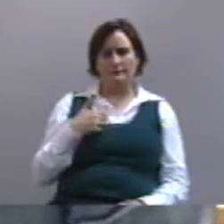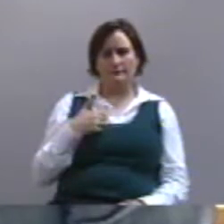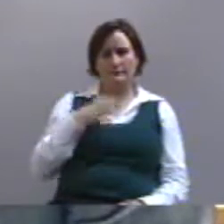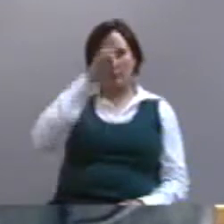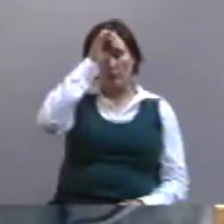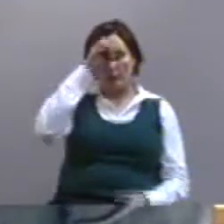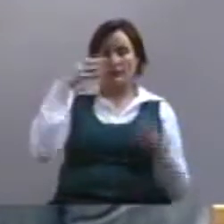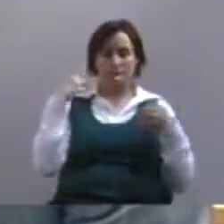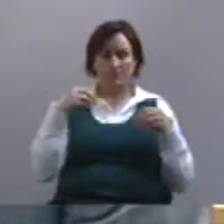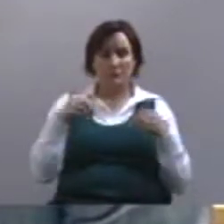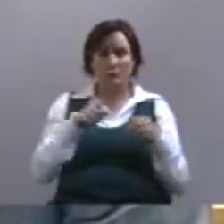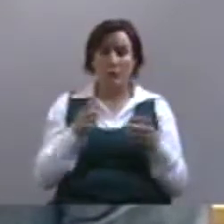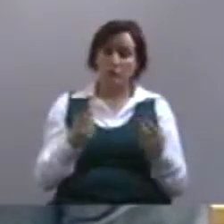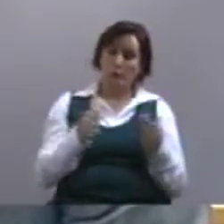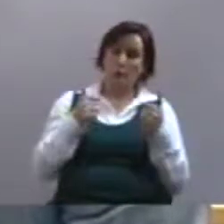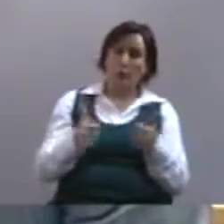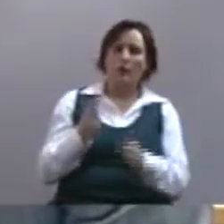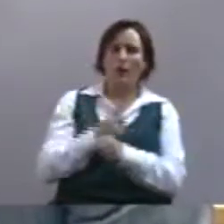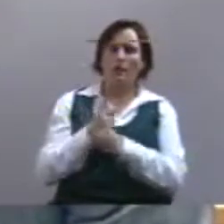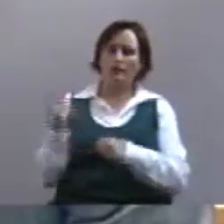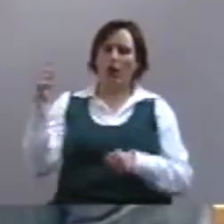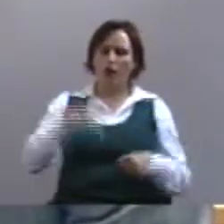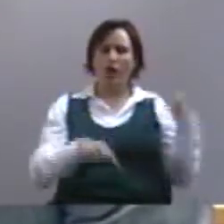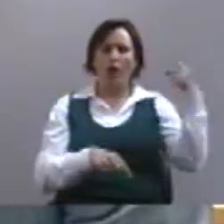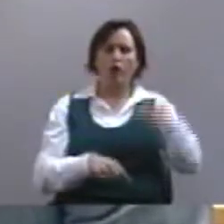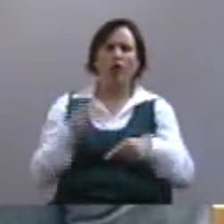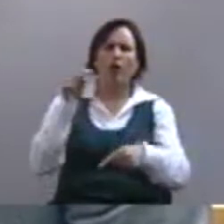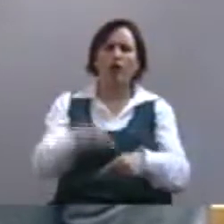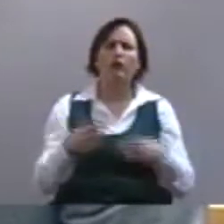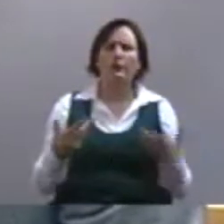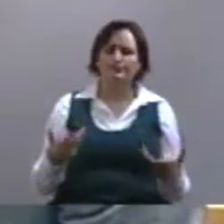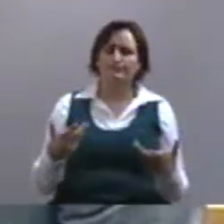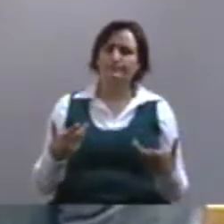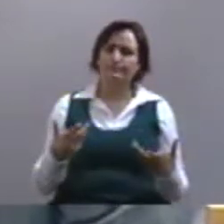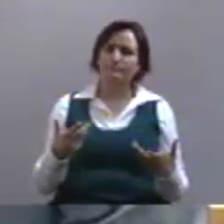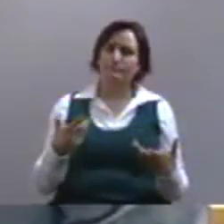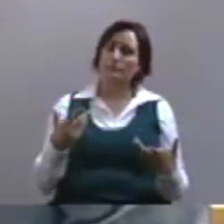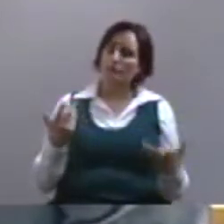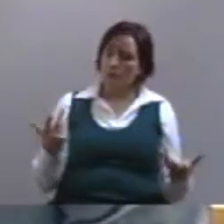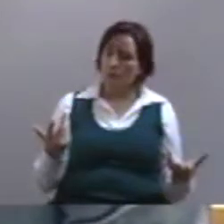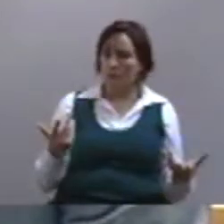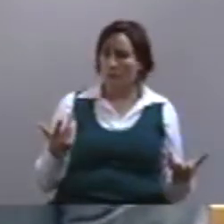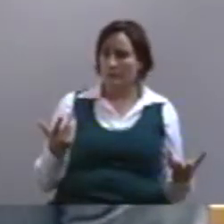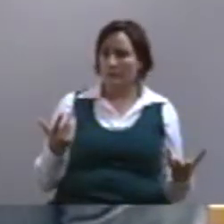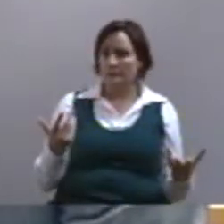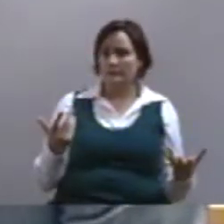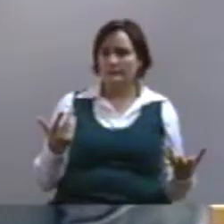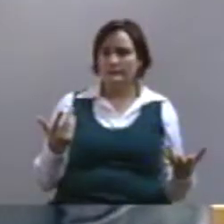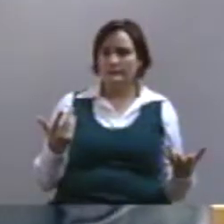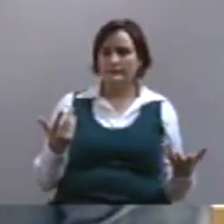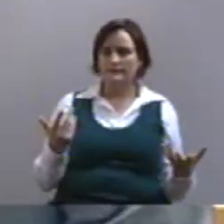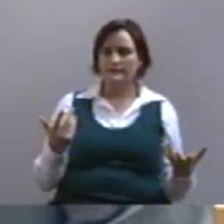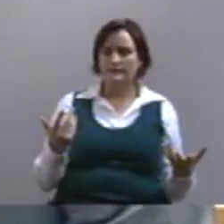even when they are doing good. The point we're making is that it can't be true that you have a